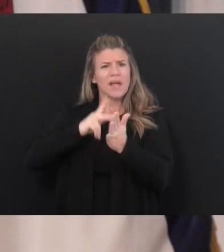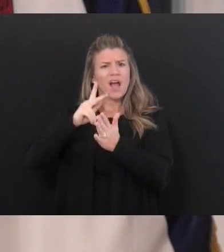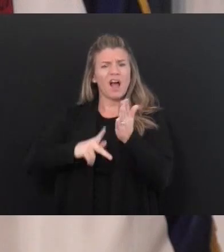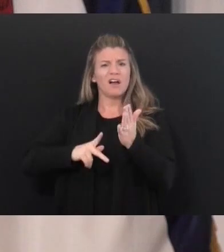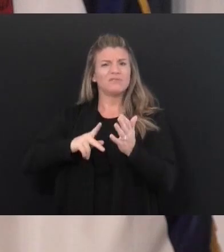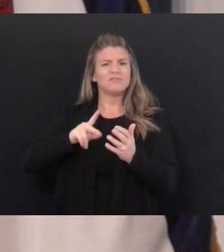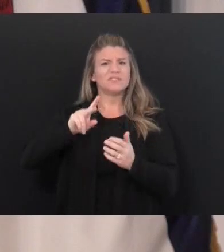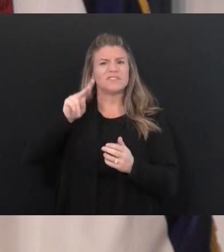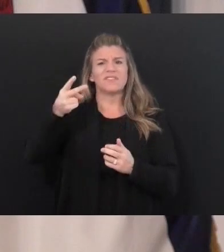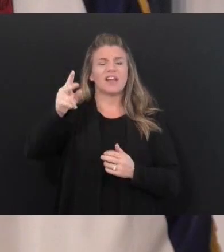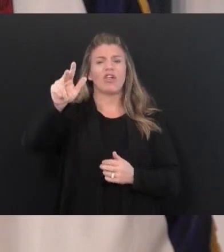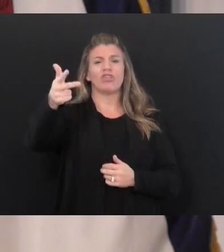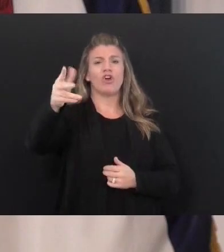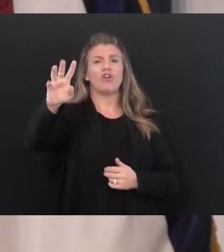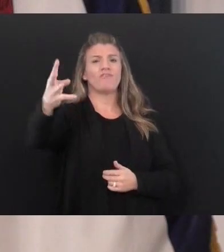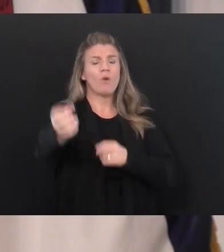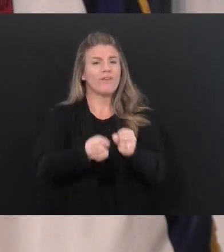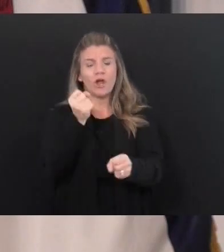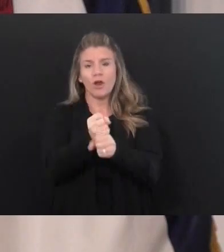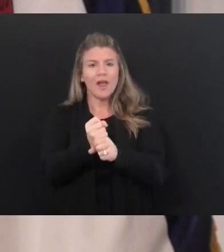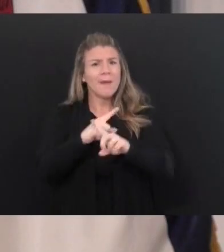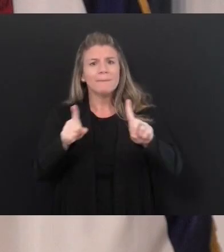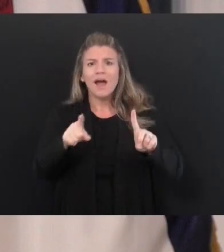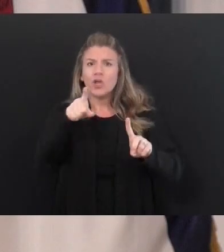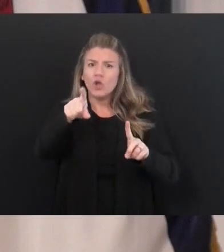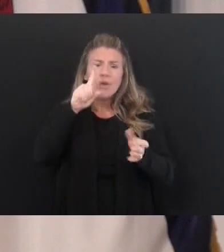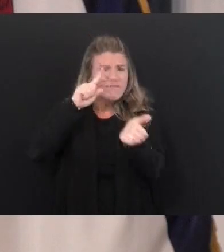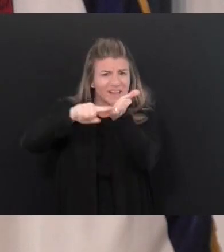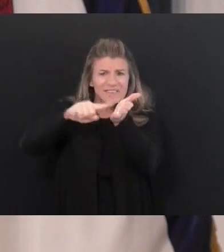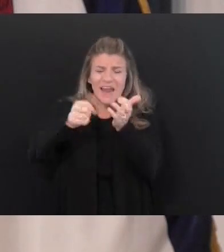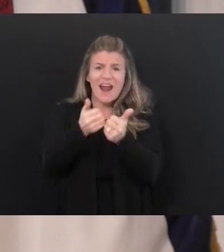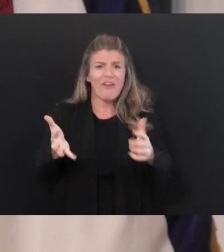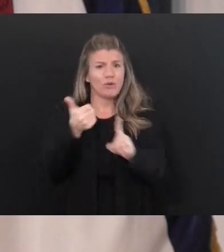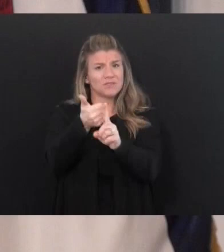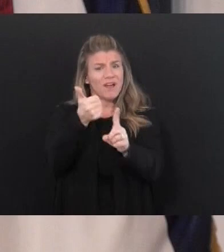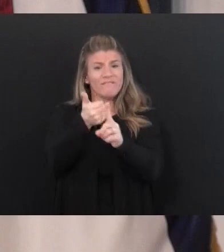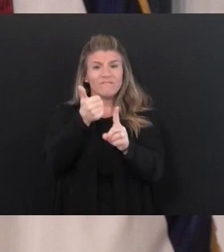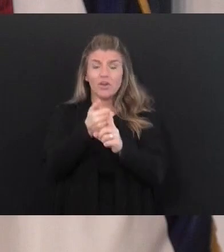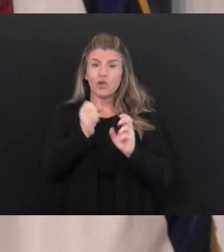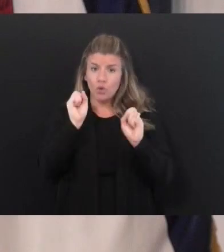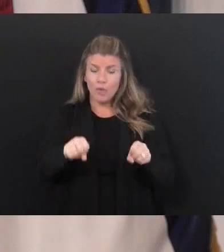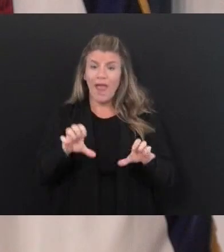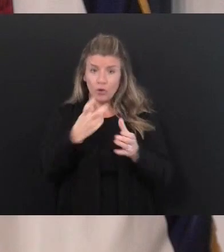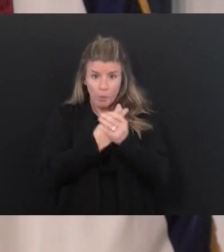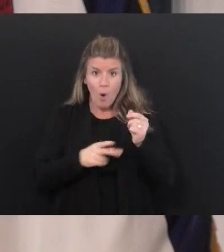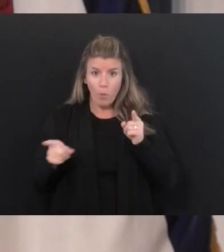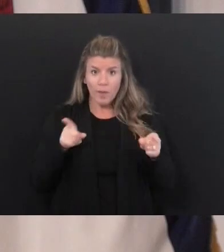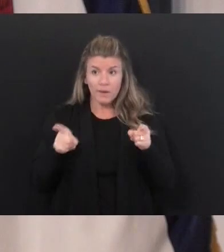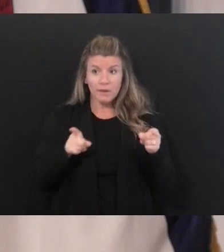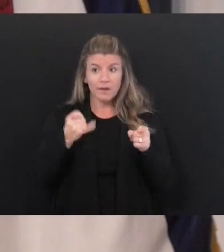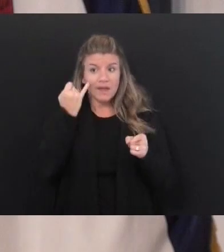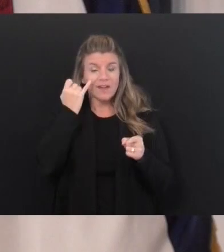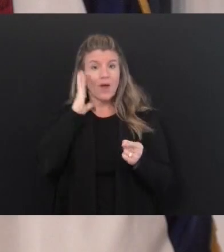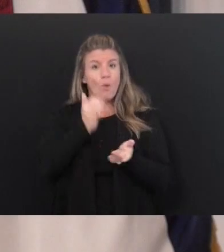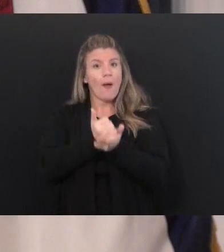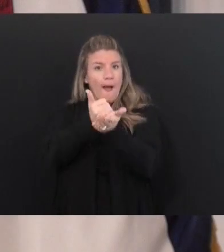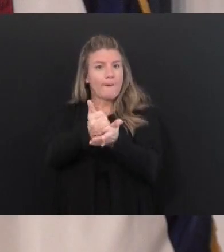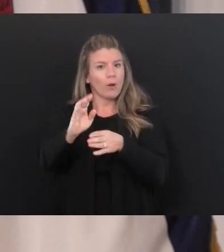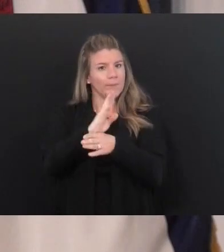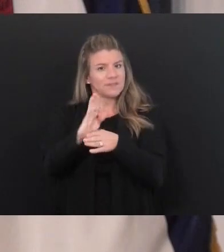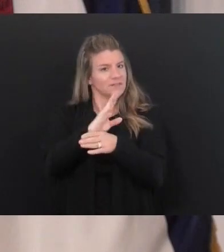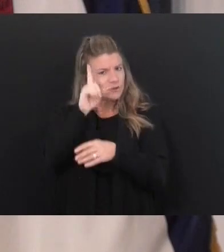third, and fourth years. But please look at that too, if that is something you'd be interested in and it could help your business.